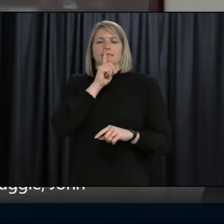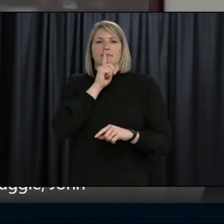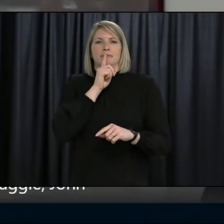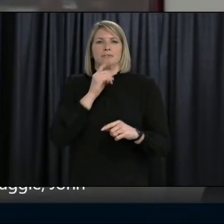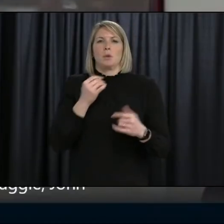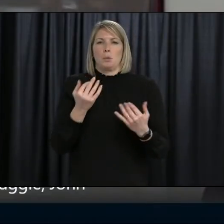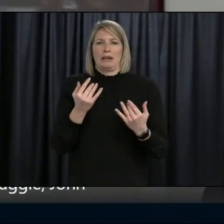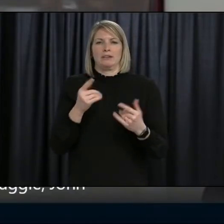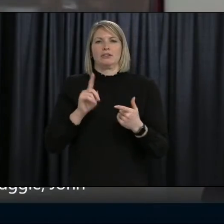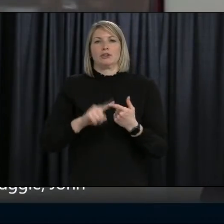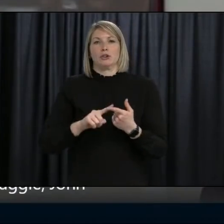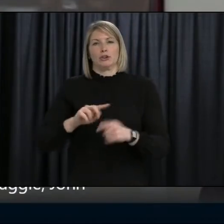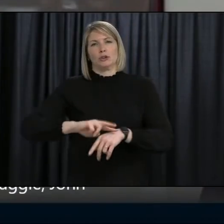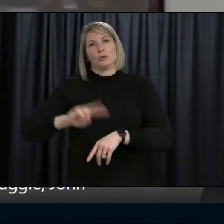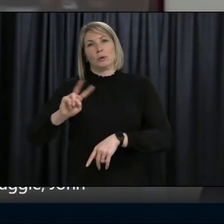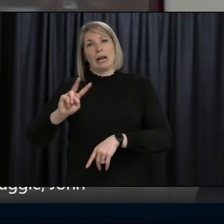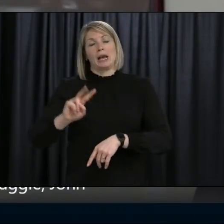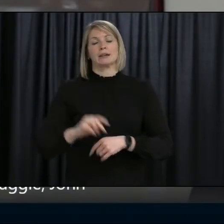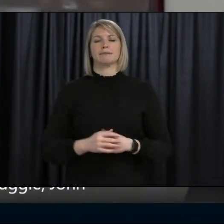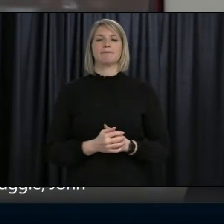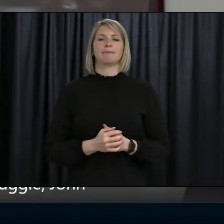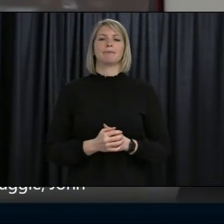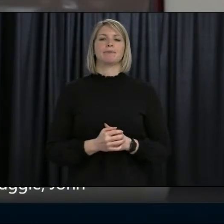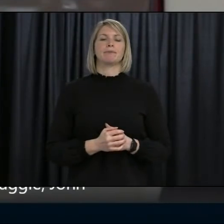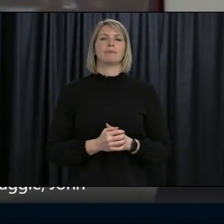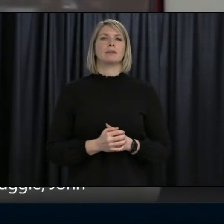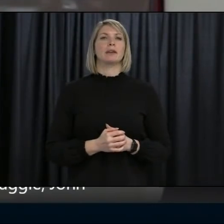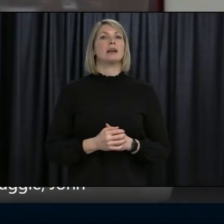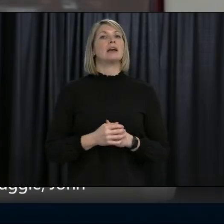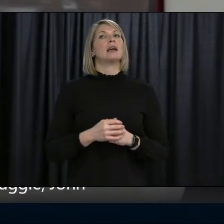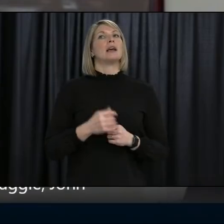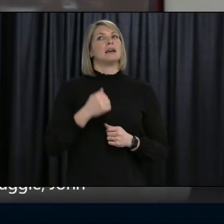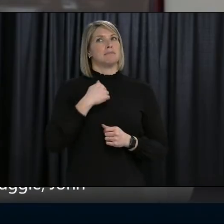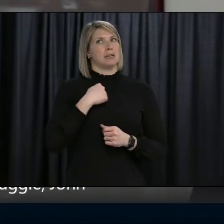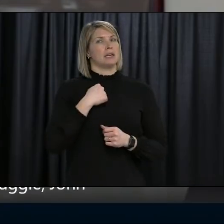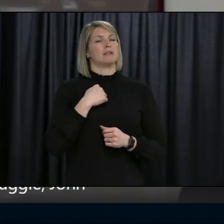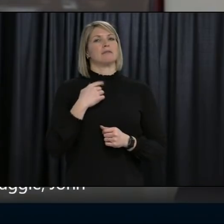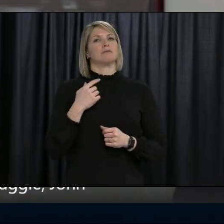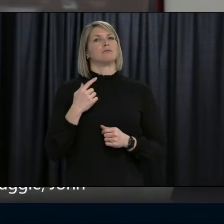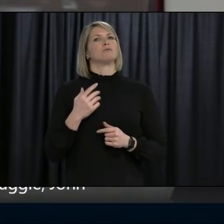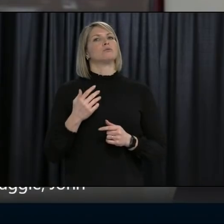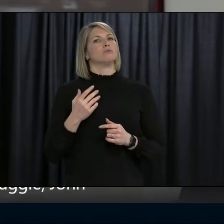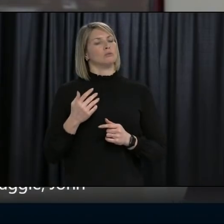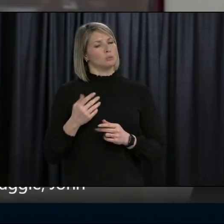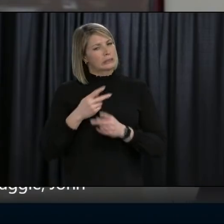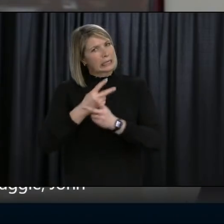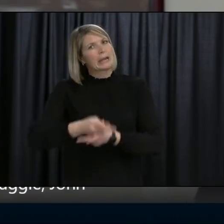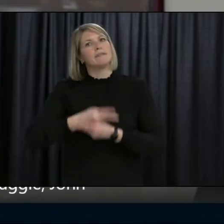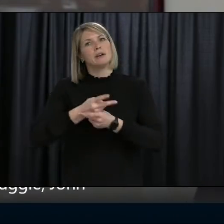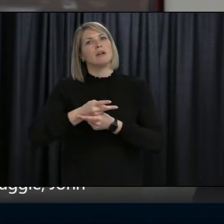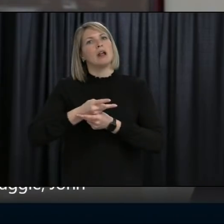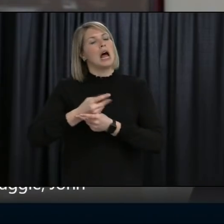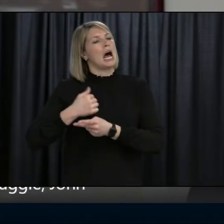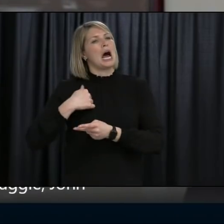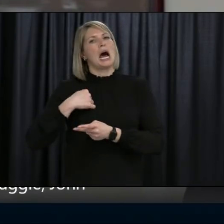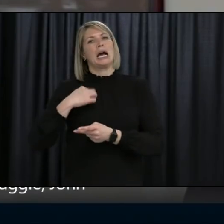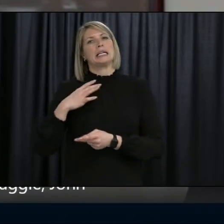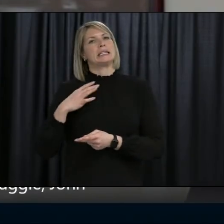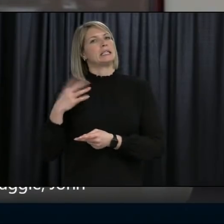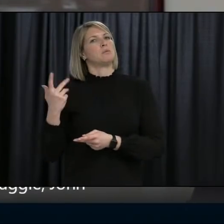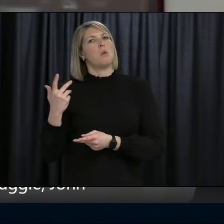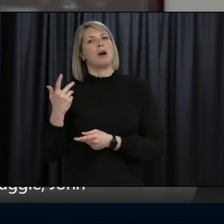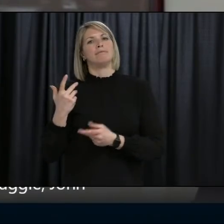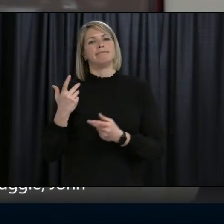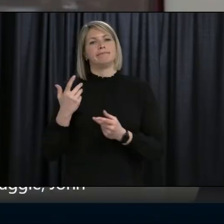clear, Kellyanne, I was very cautious to avoid the situation where I misspoke and provided an